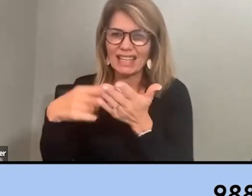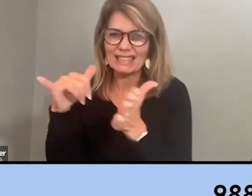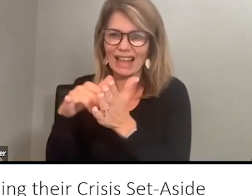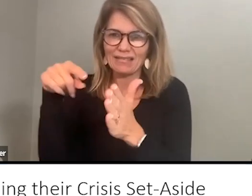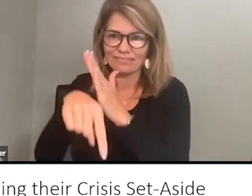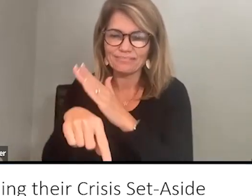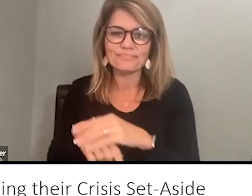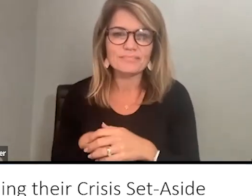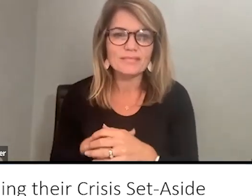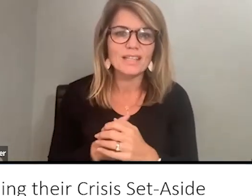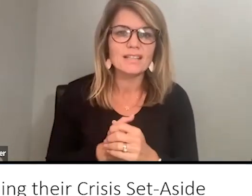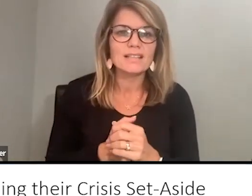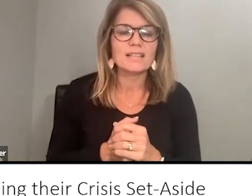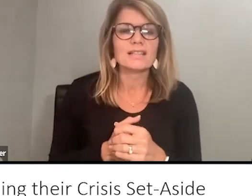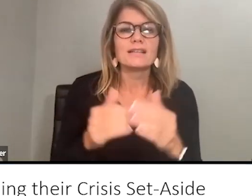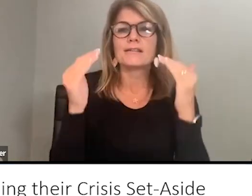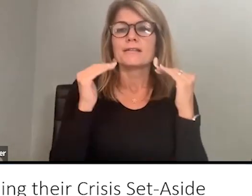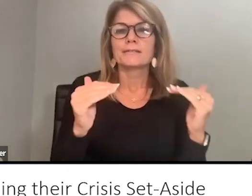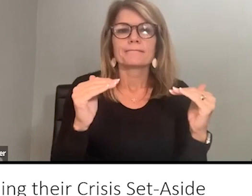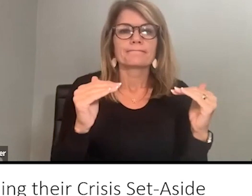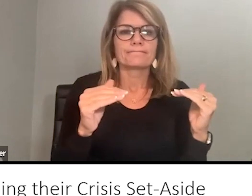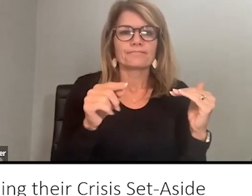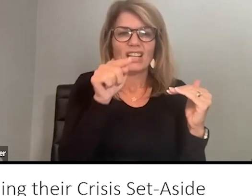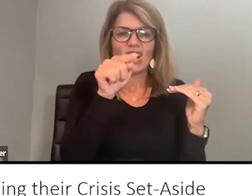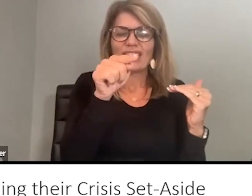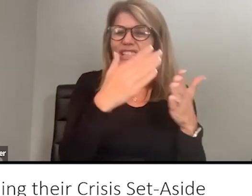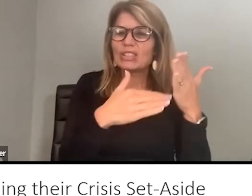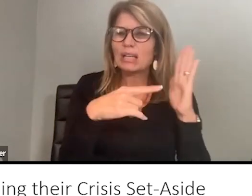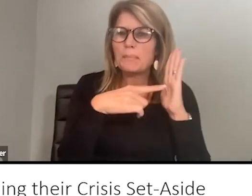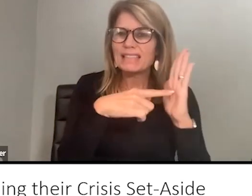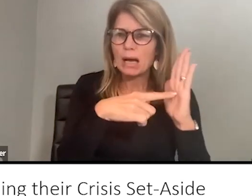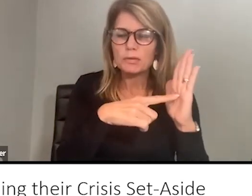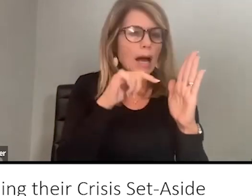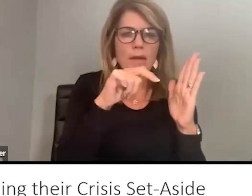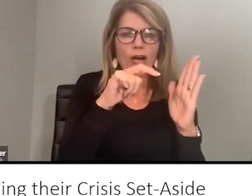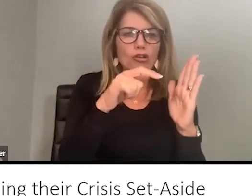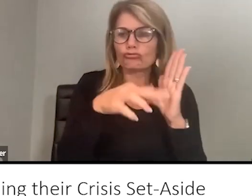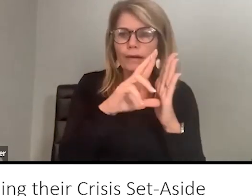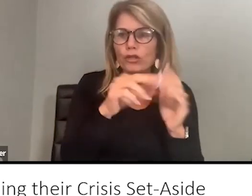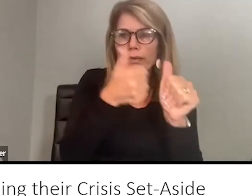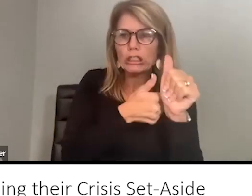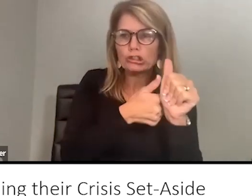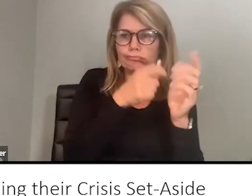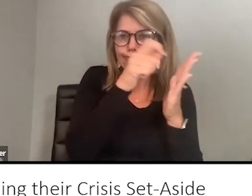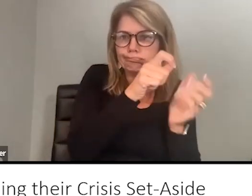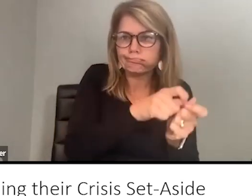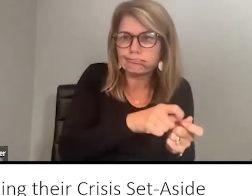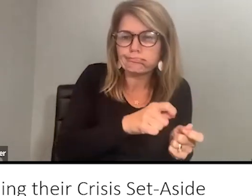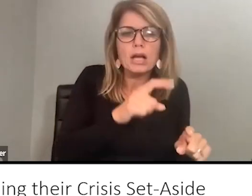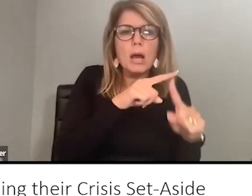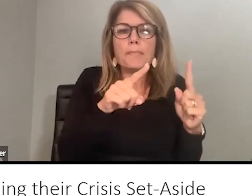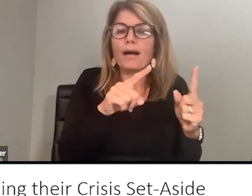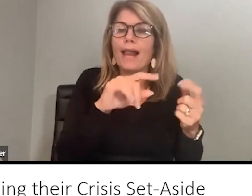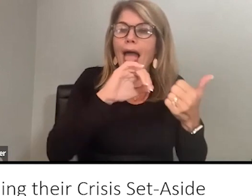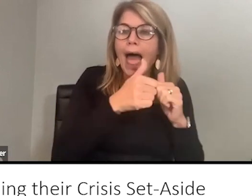Next slide, please. So these are just some examples. Of course, I'm not going to go through every one of these, but just to let you know how the states are using